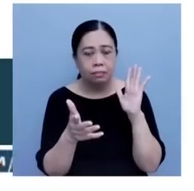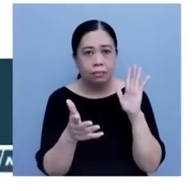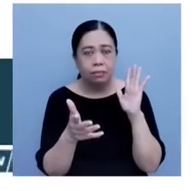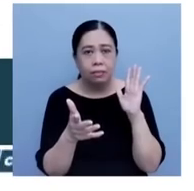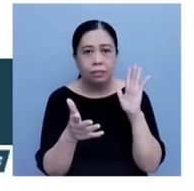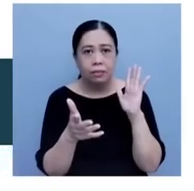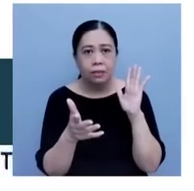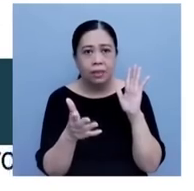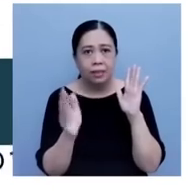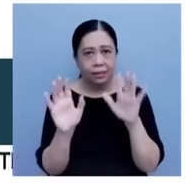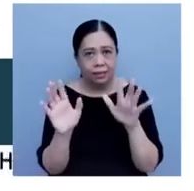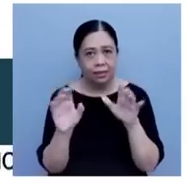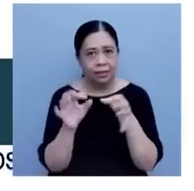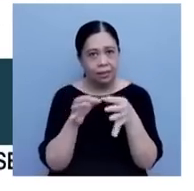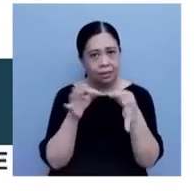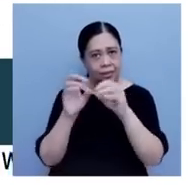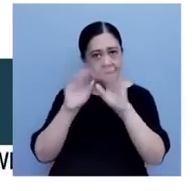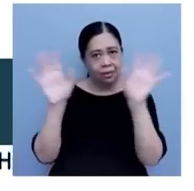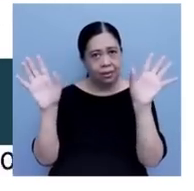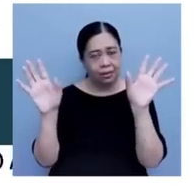Let's set the record straight. I mean,